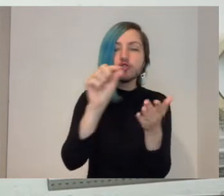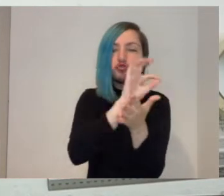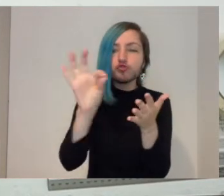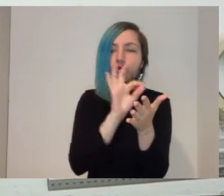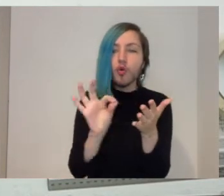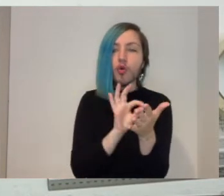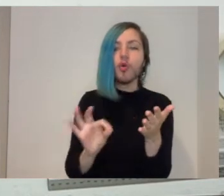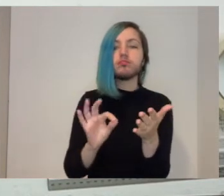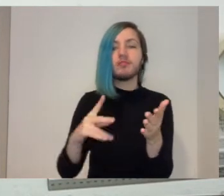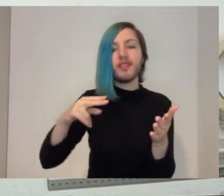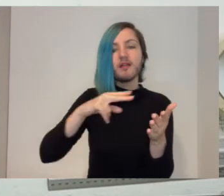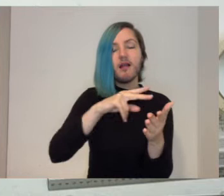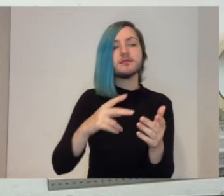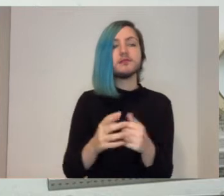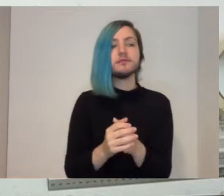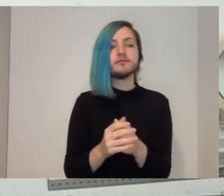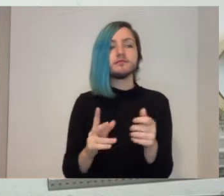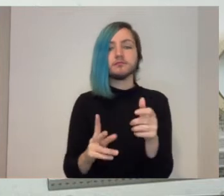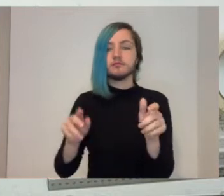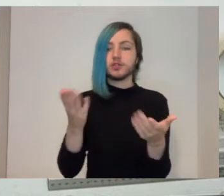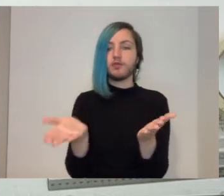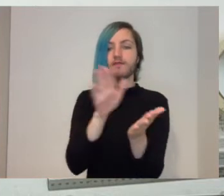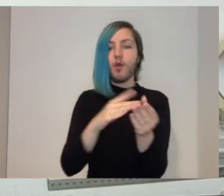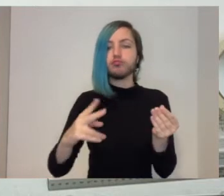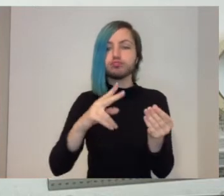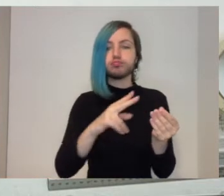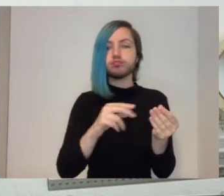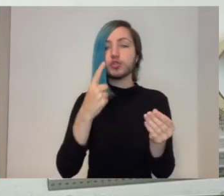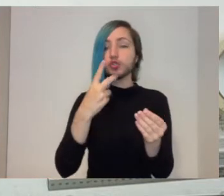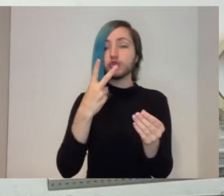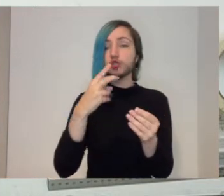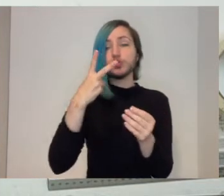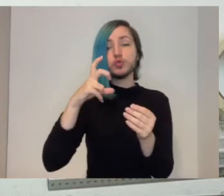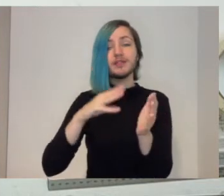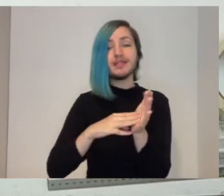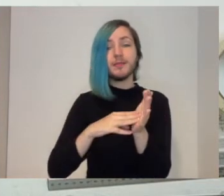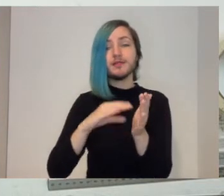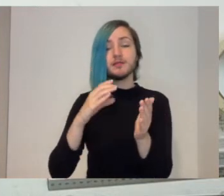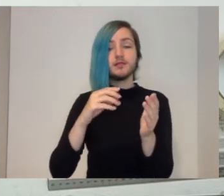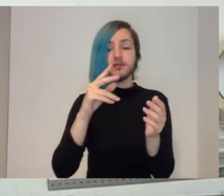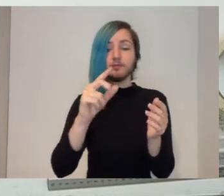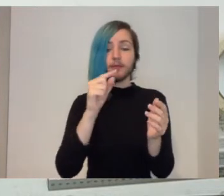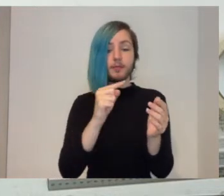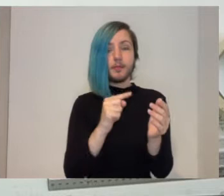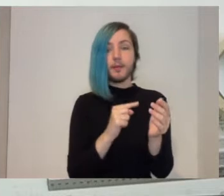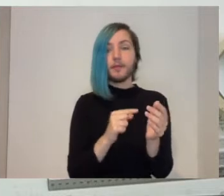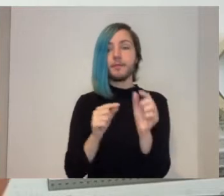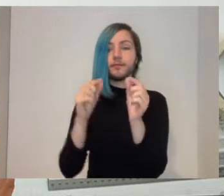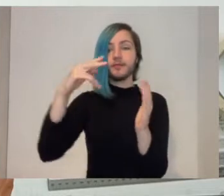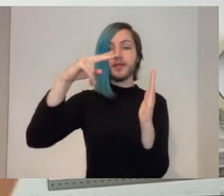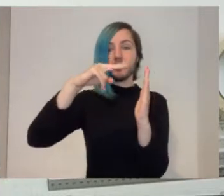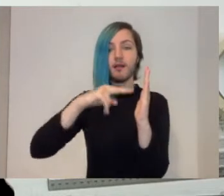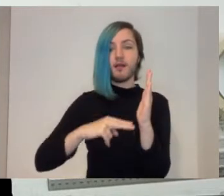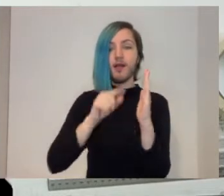along the lines. They're all just 2 centimetres wide from each other, and we just end it 0.5 centimetres